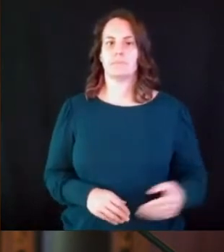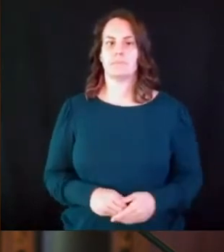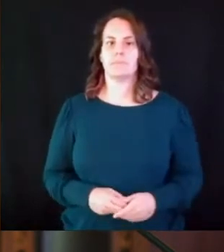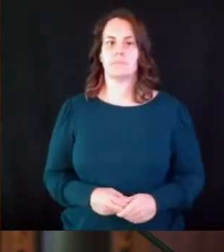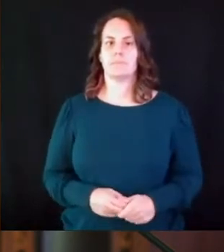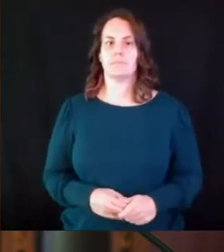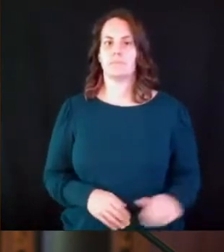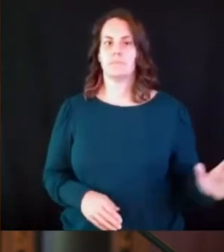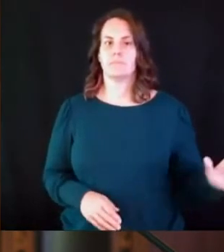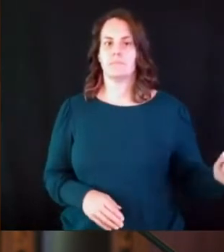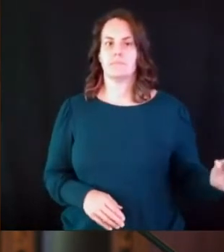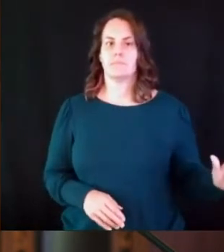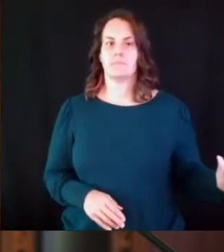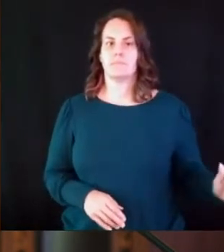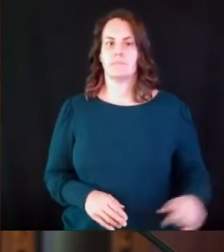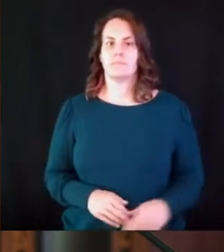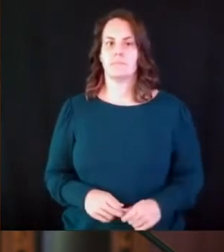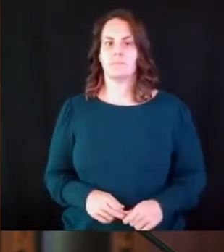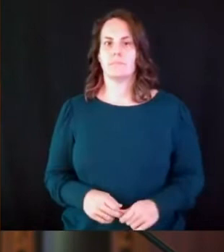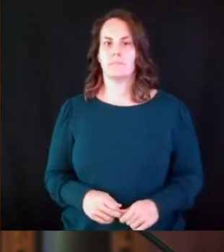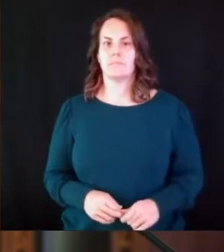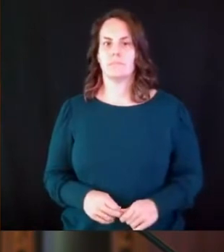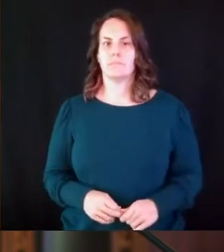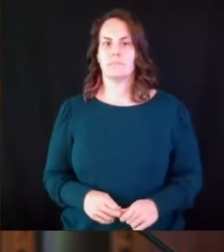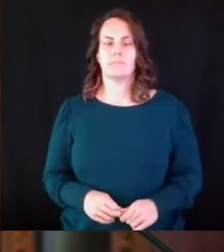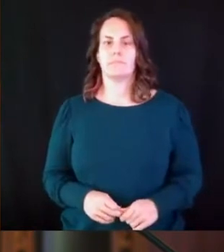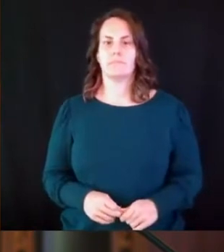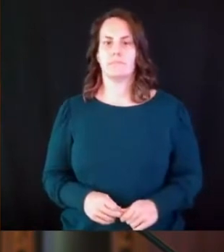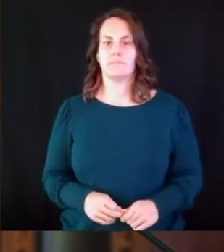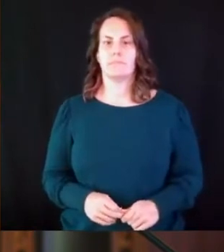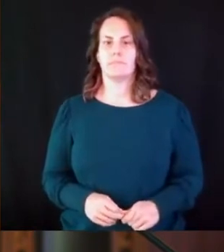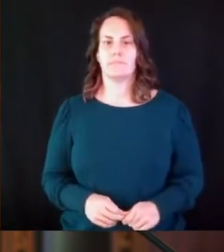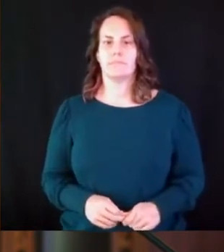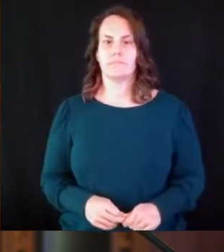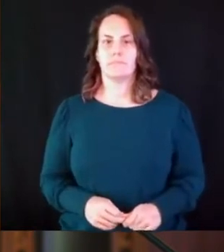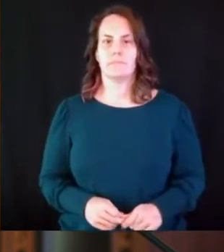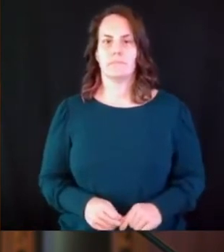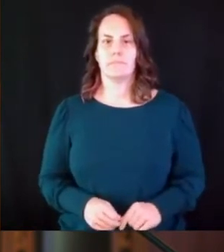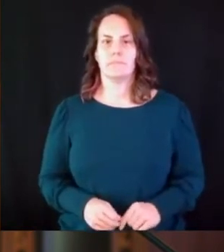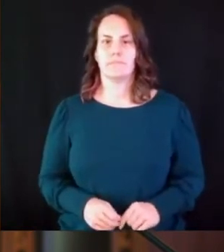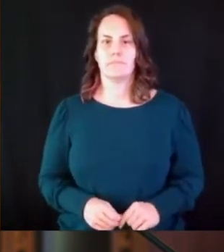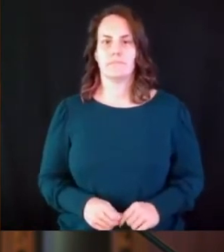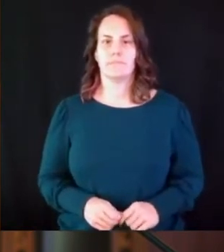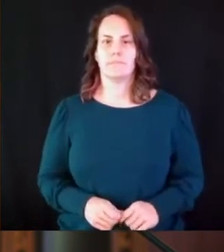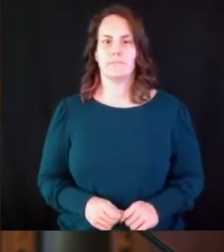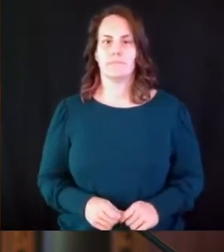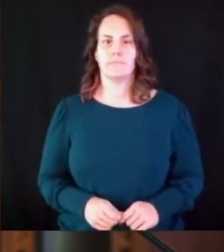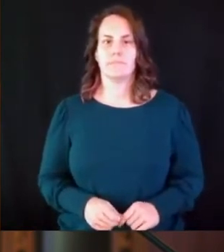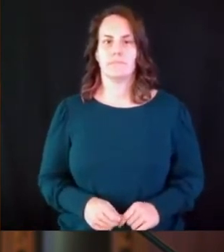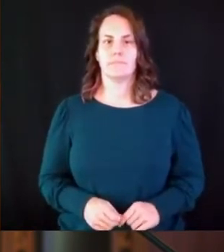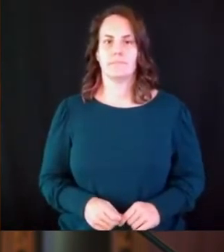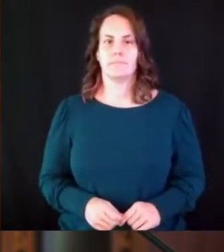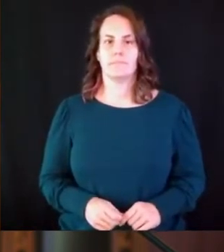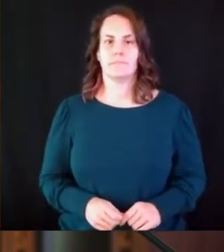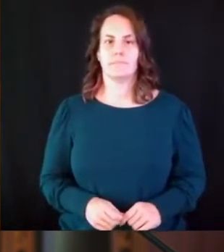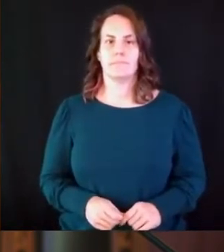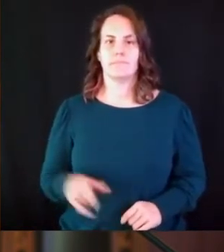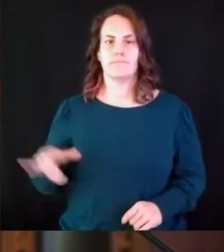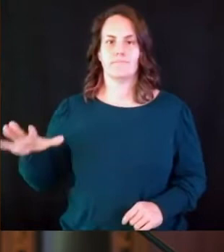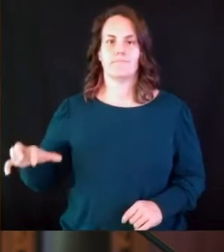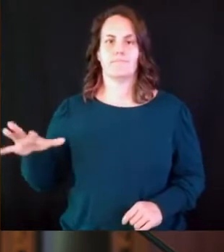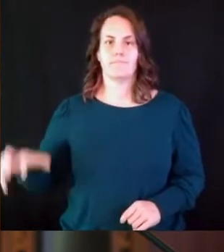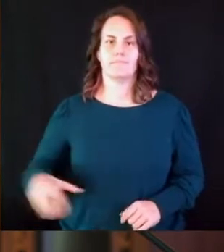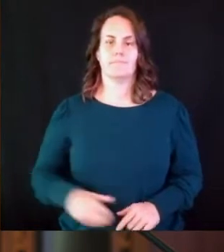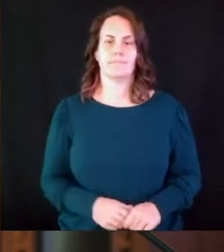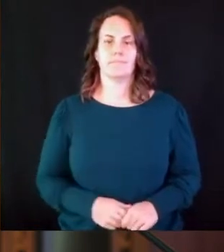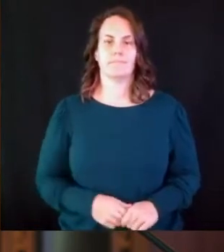in quarantine because of intense community spread. Every region in Wisconsin has hospitals reporting